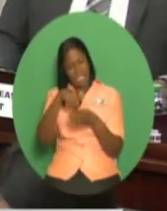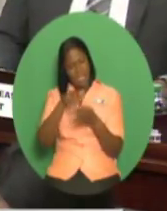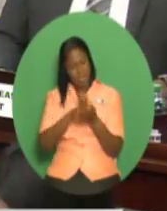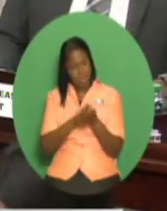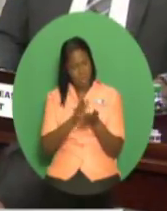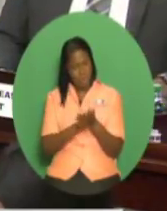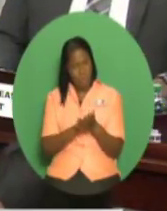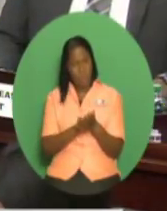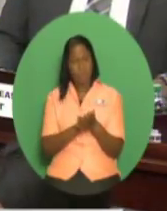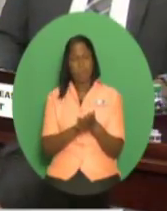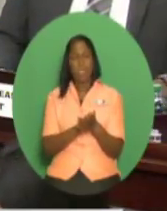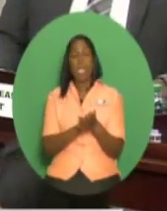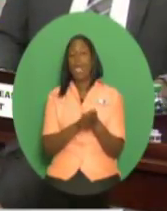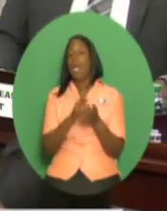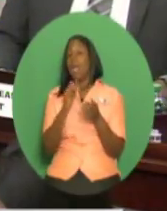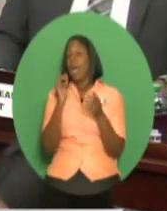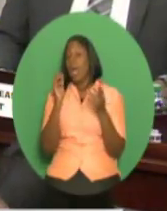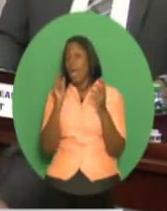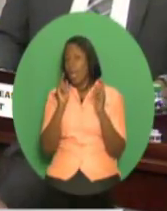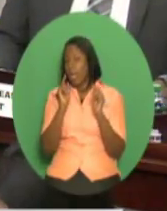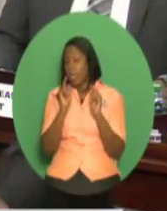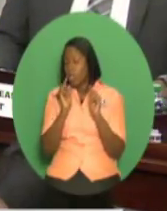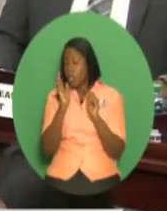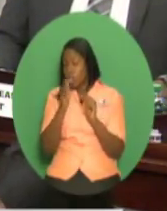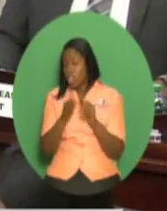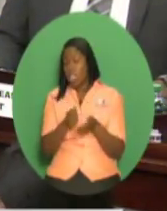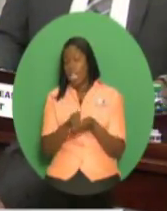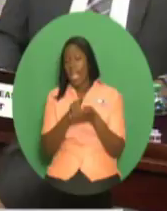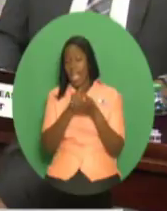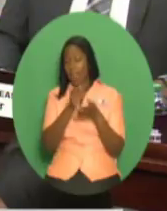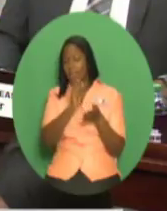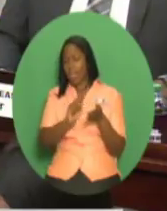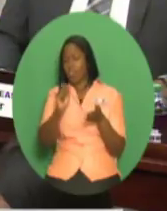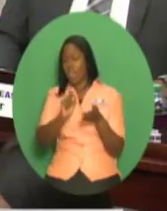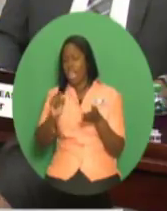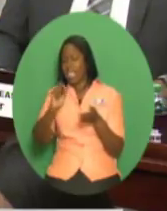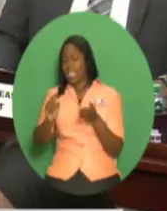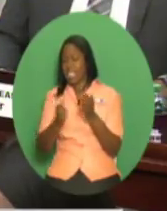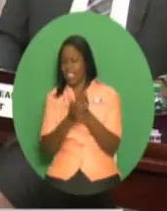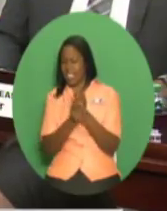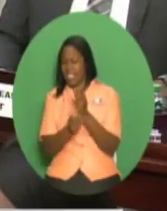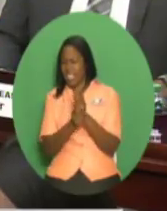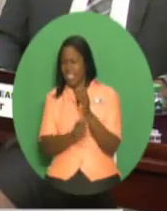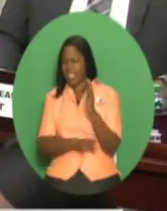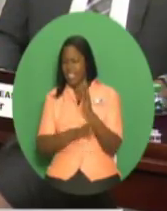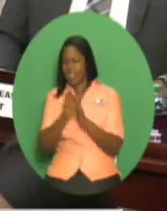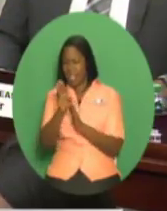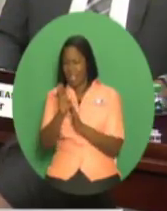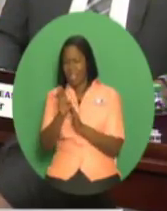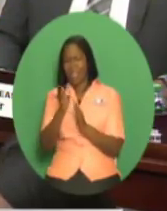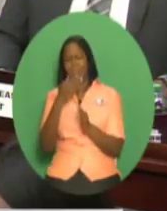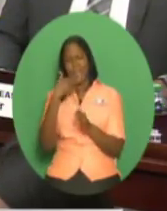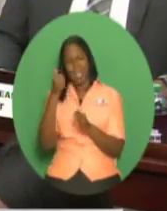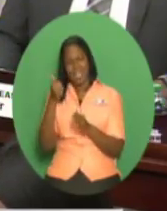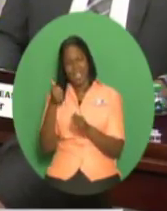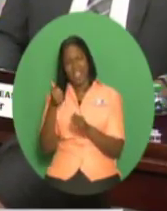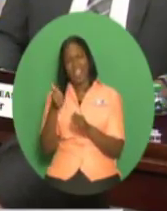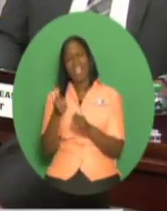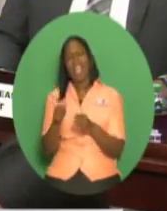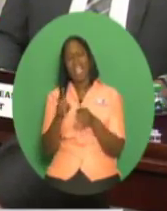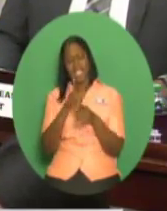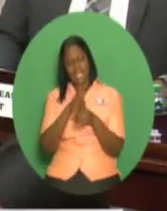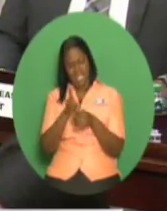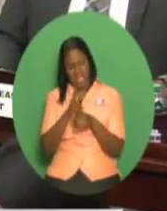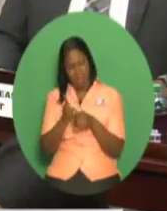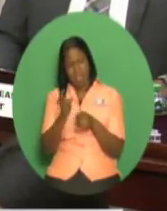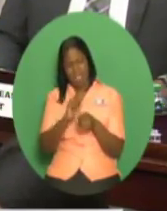It is designed to engage our students in the discipline of handwriting.